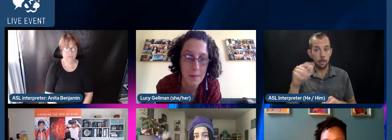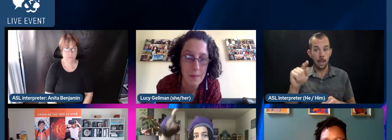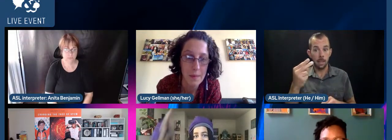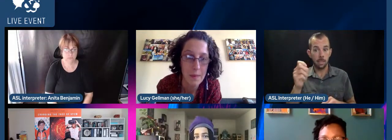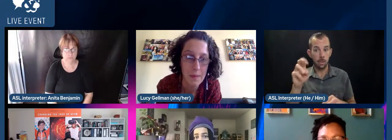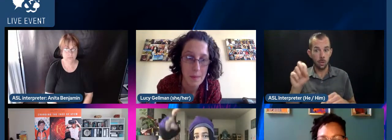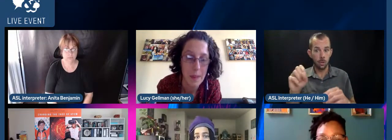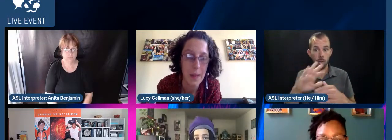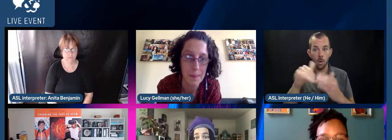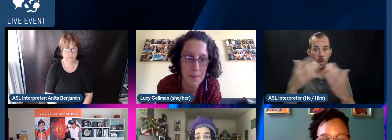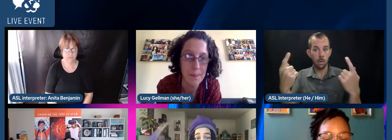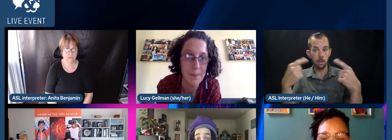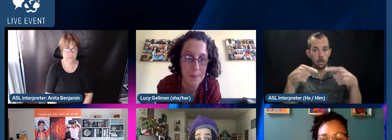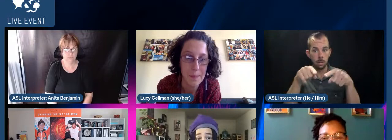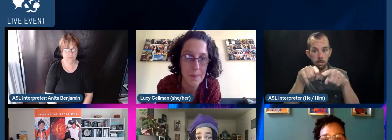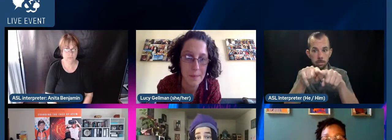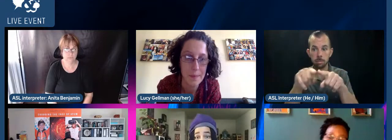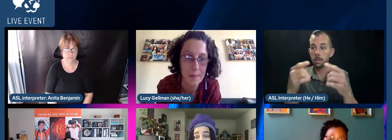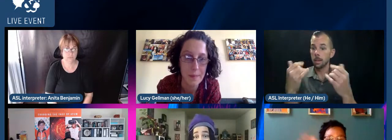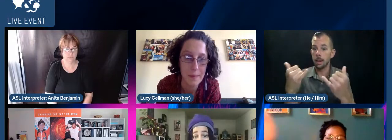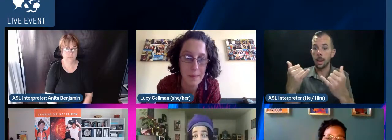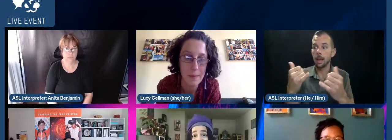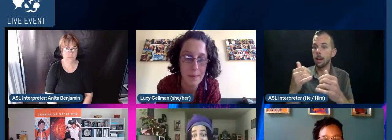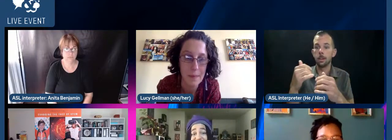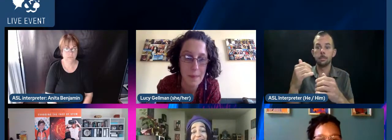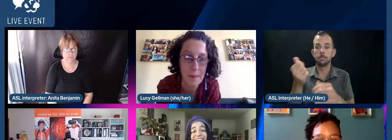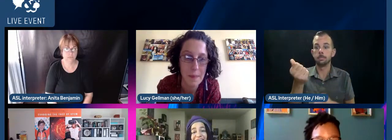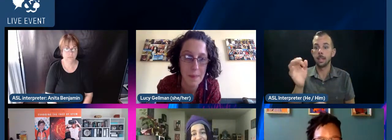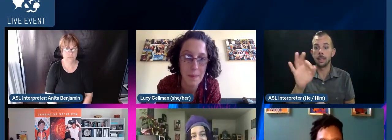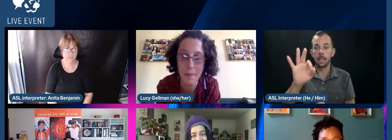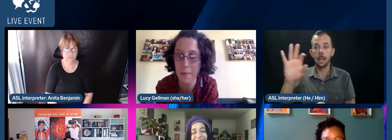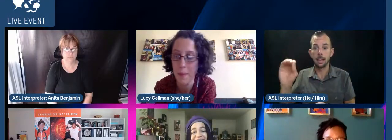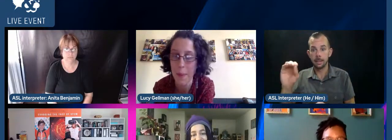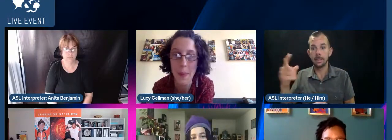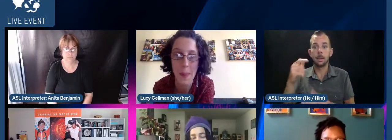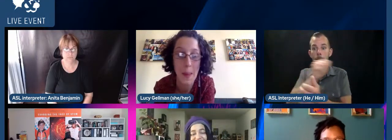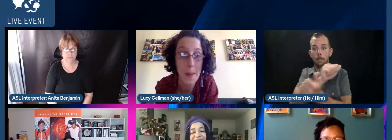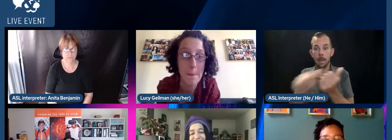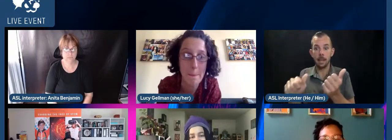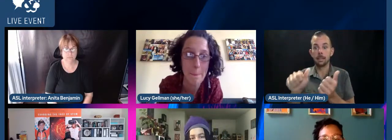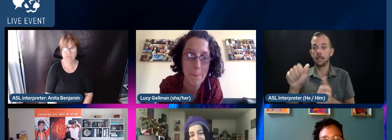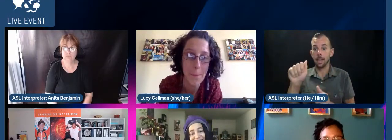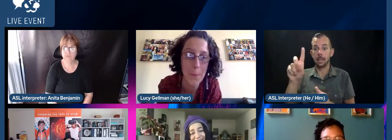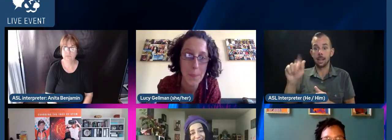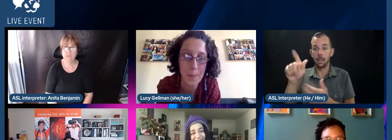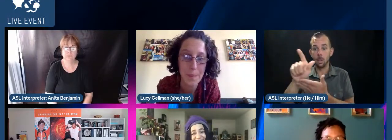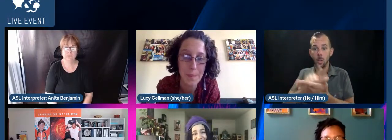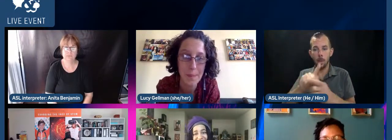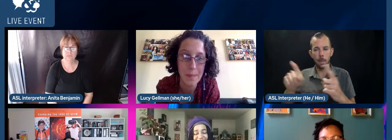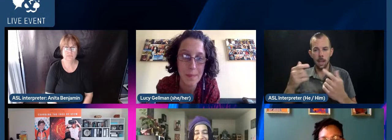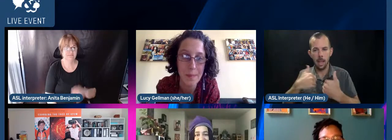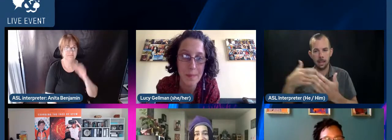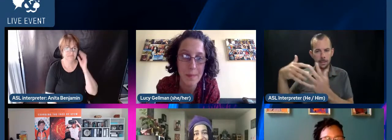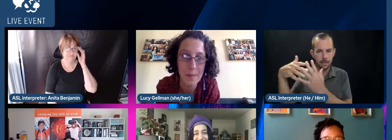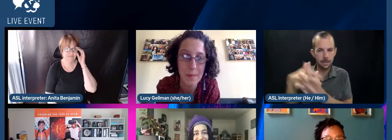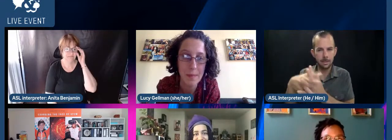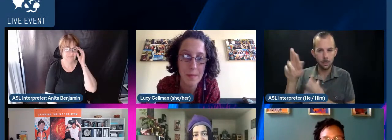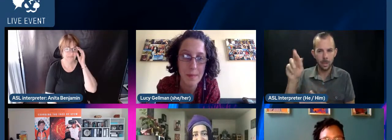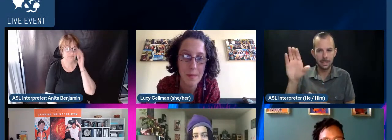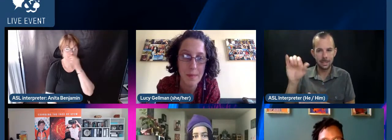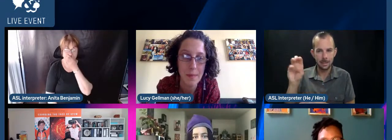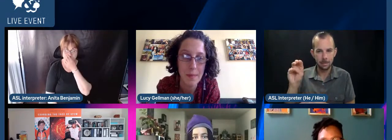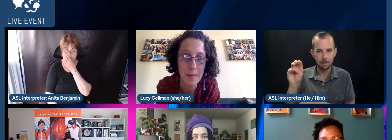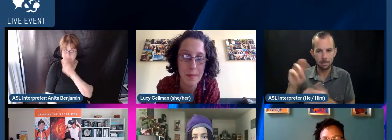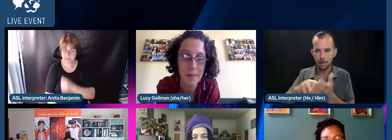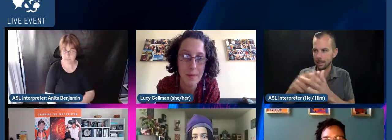racist bill, the ADA. Yeah. So like, yeah. It's like we just march forward on like a tide of promise. I think about even like the like